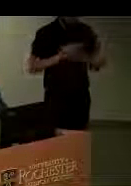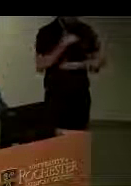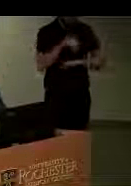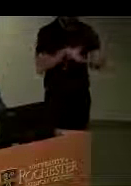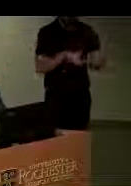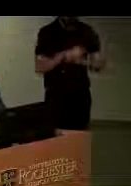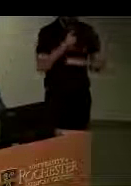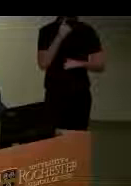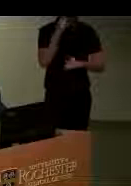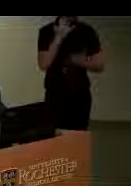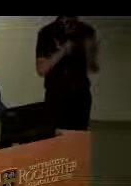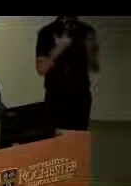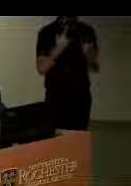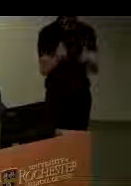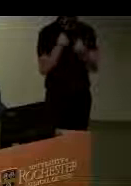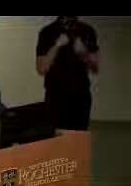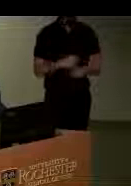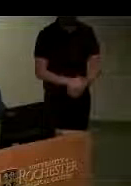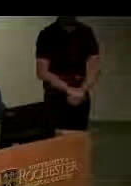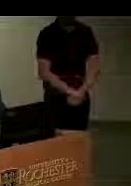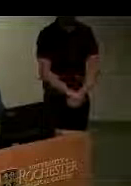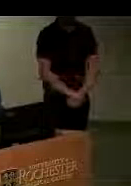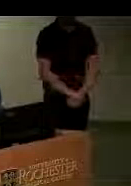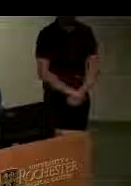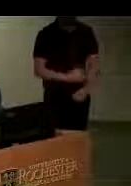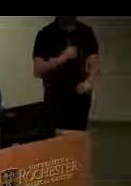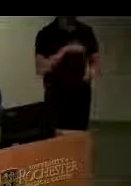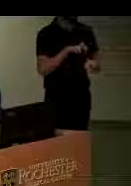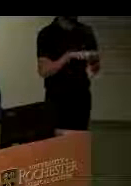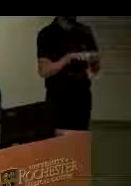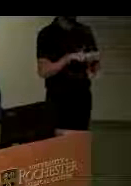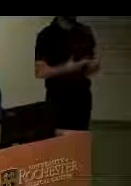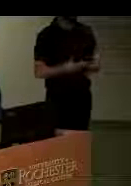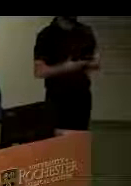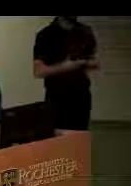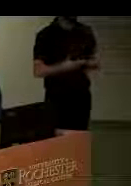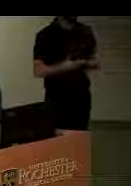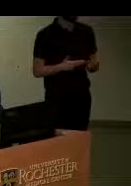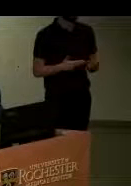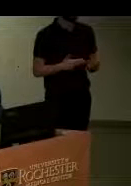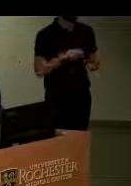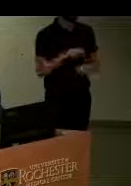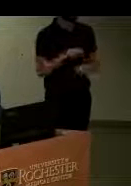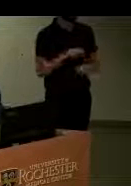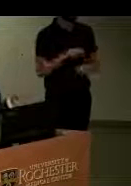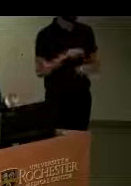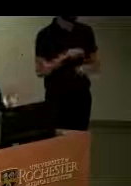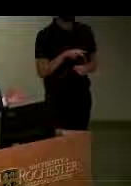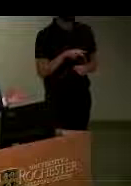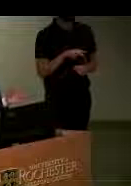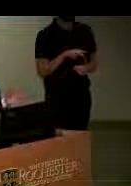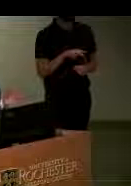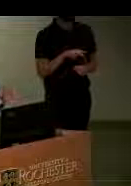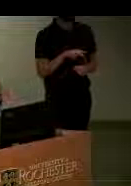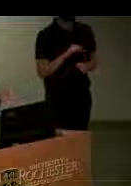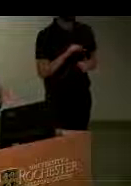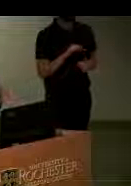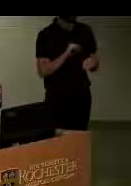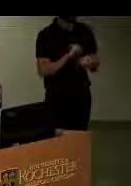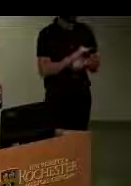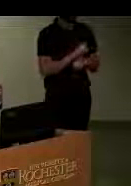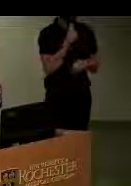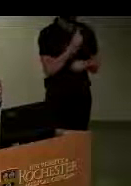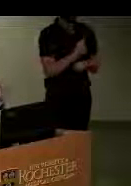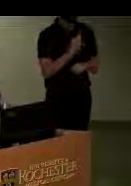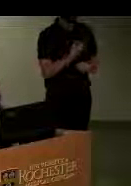you might want to come up here. So I'm sitting there staring at the room, and the intern runs up